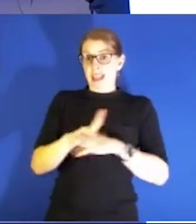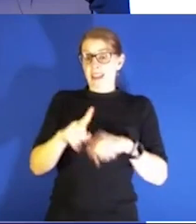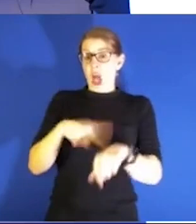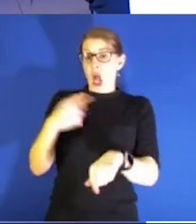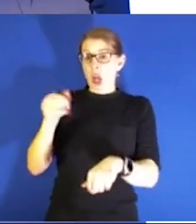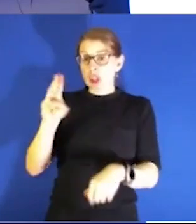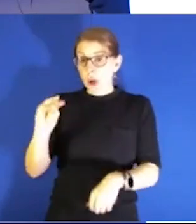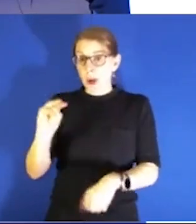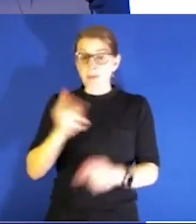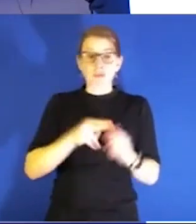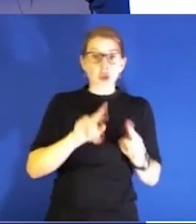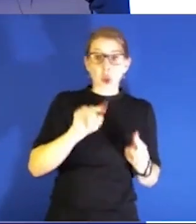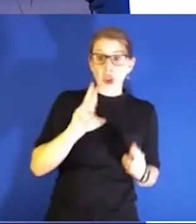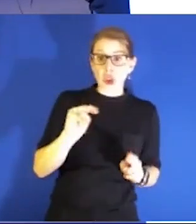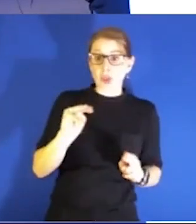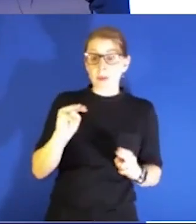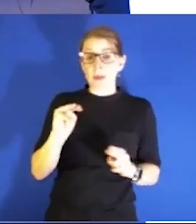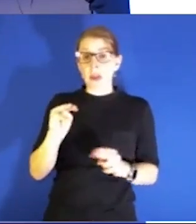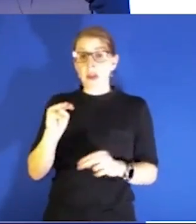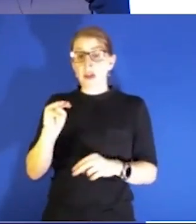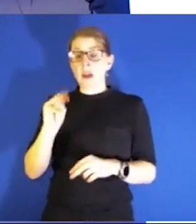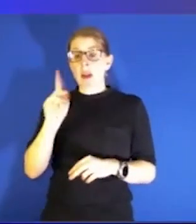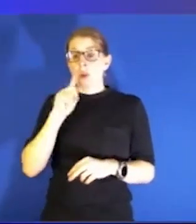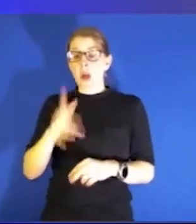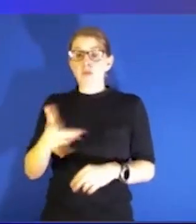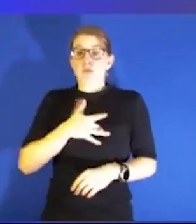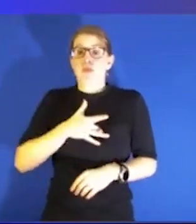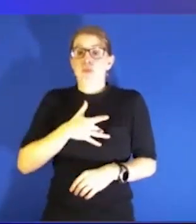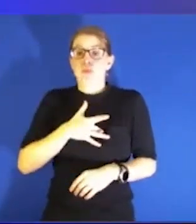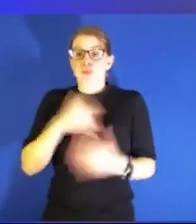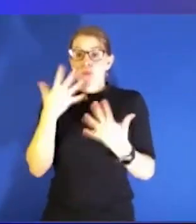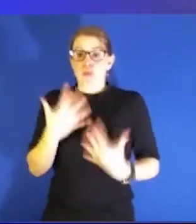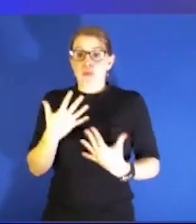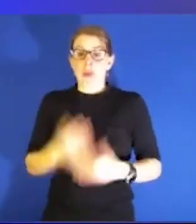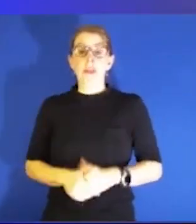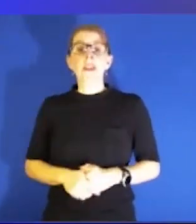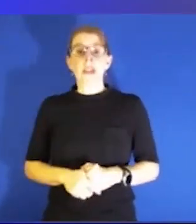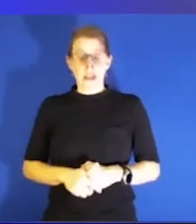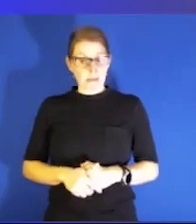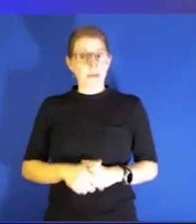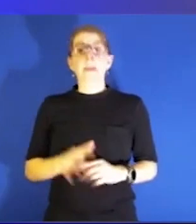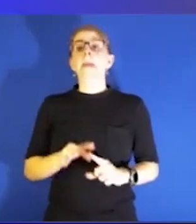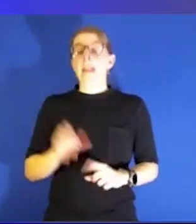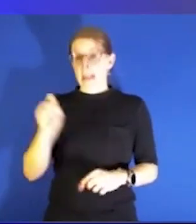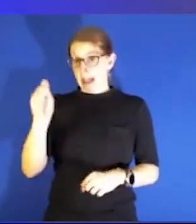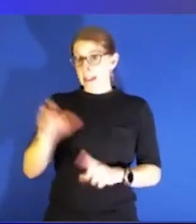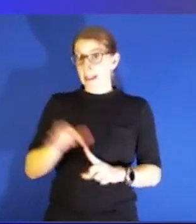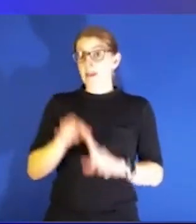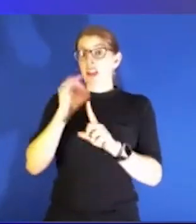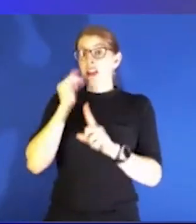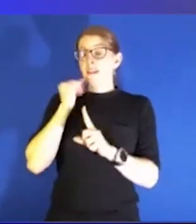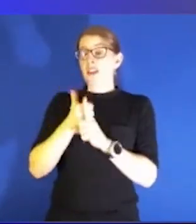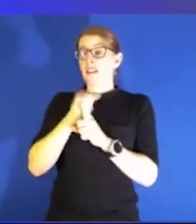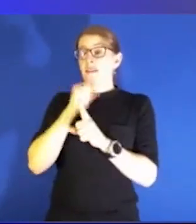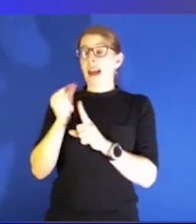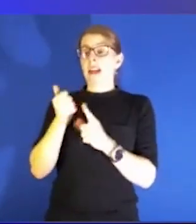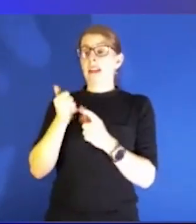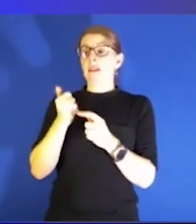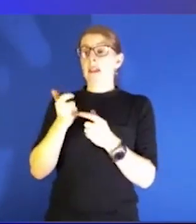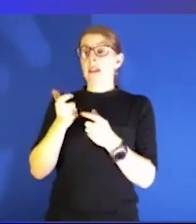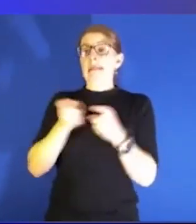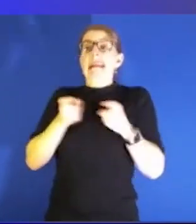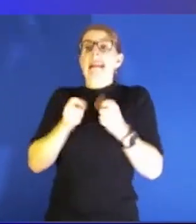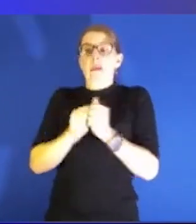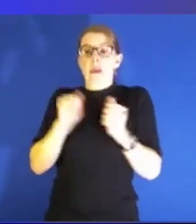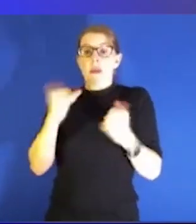a hard hit with grief? Yes, especially if it's not something that you're working on dealing with. Mm-hmm. And but when I say that, I don't mean